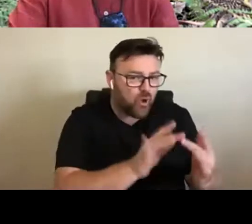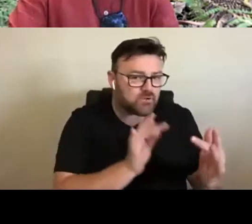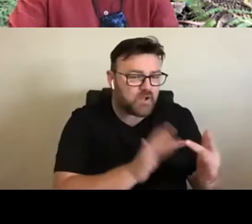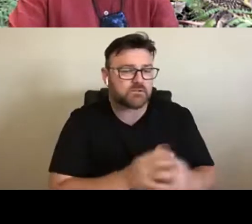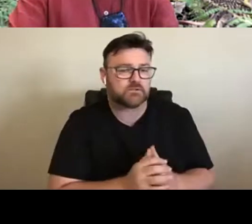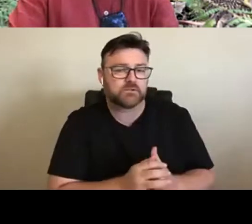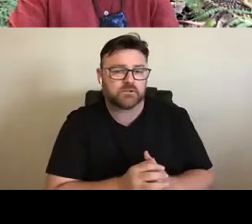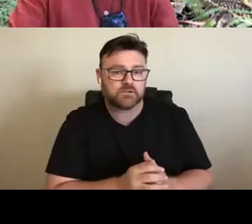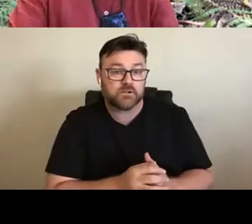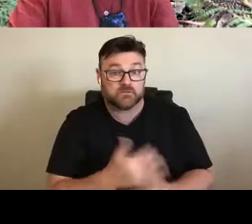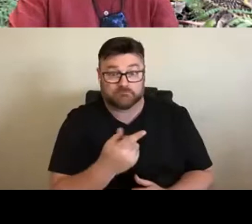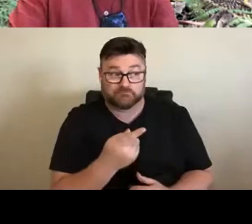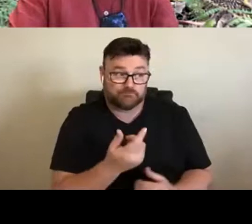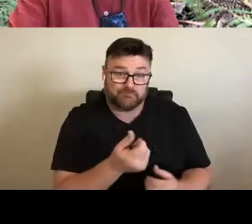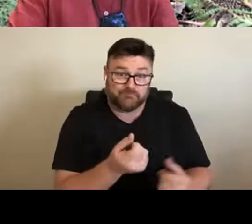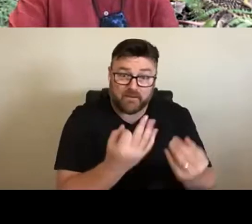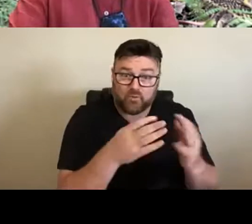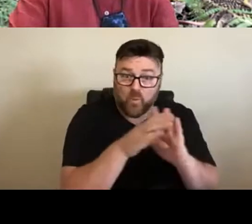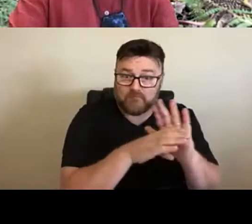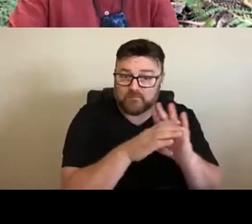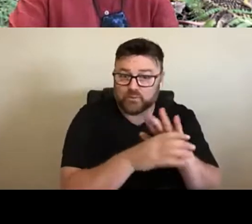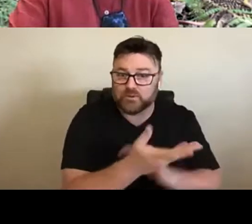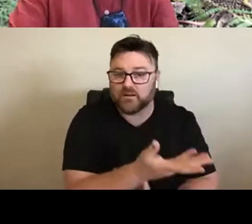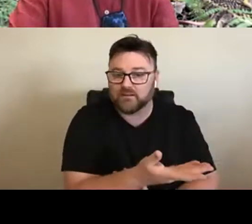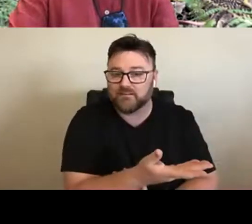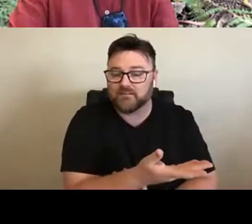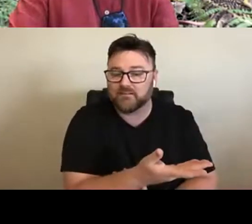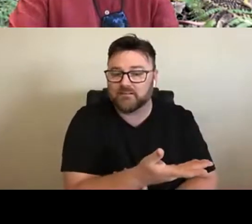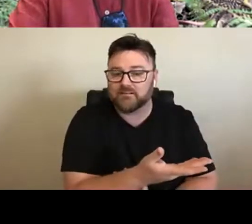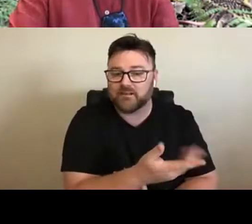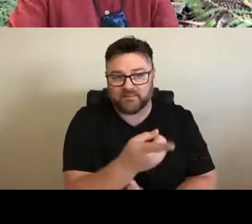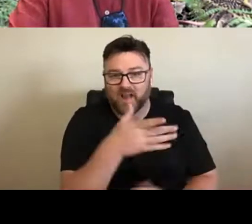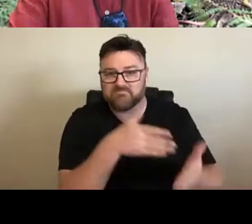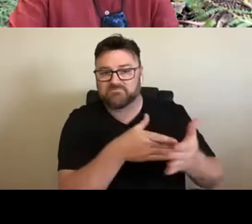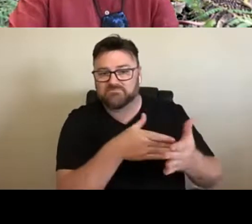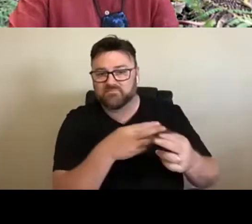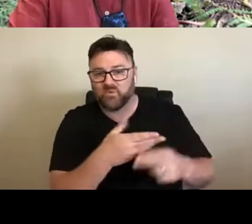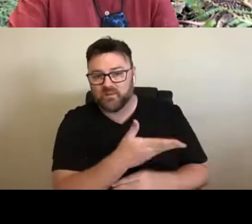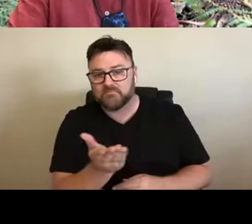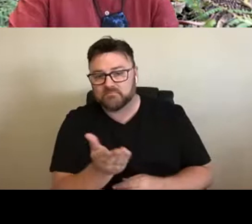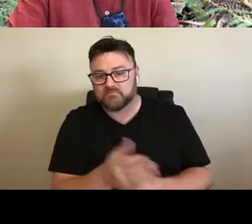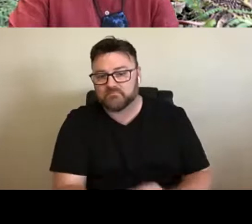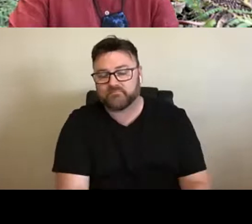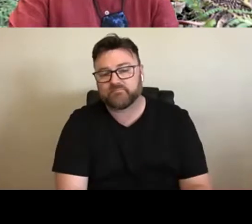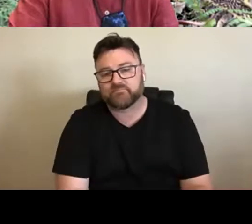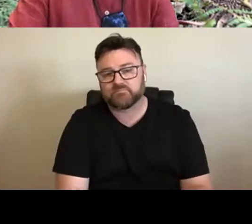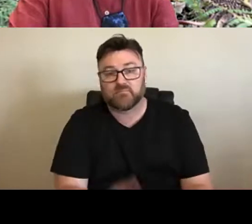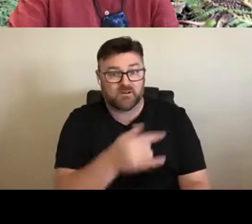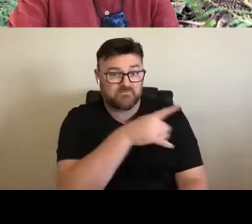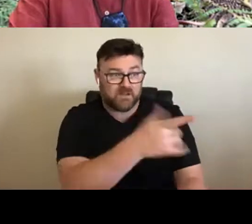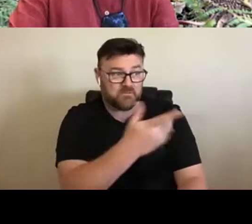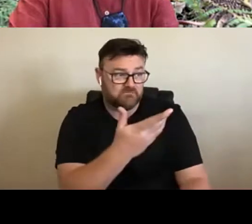having a computer even is a major hurdle. Who's got a computer? They may have an